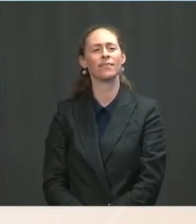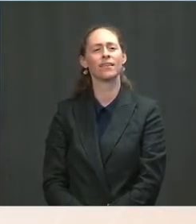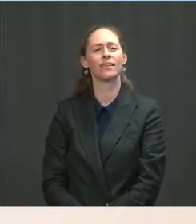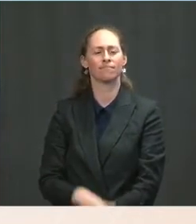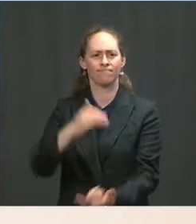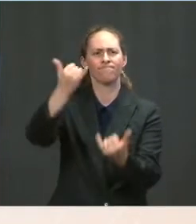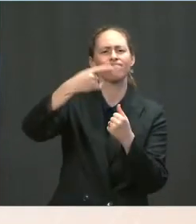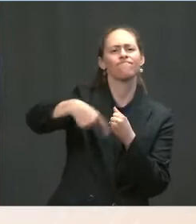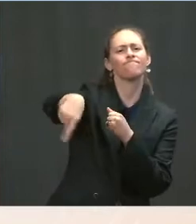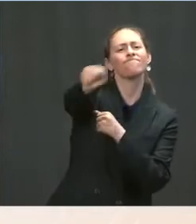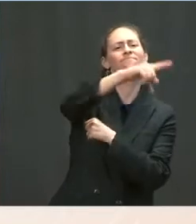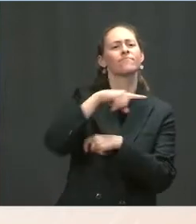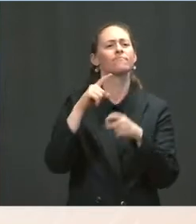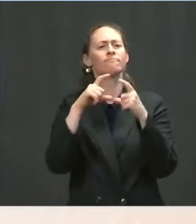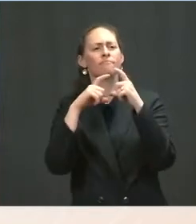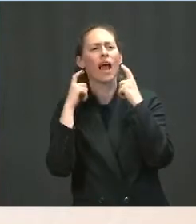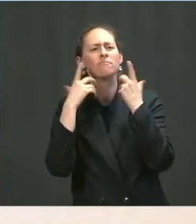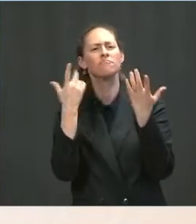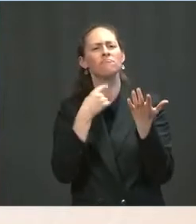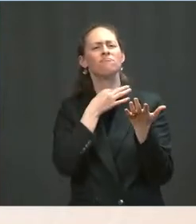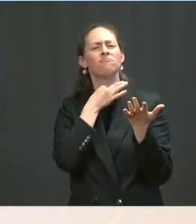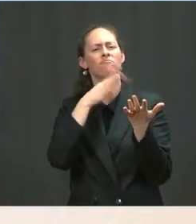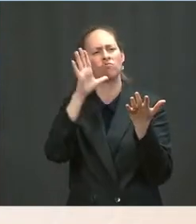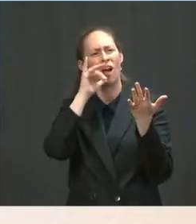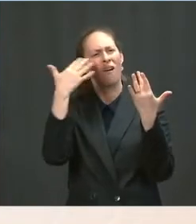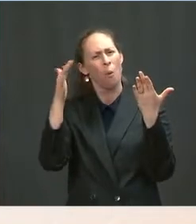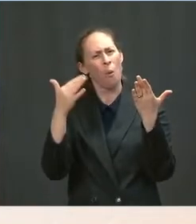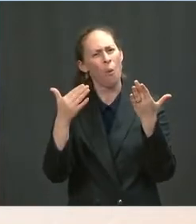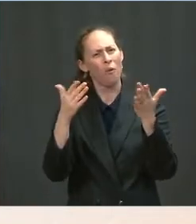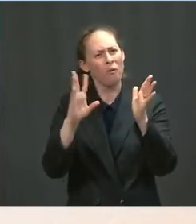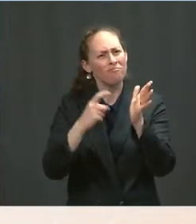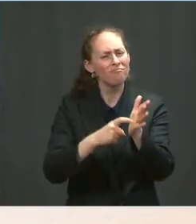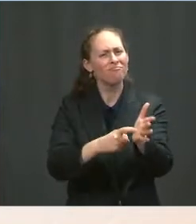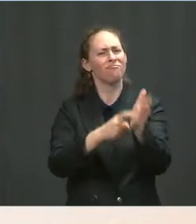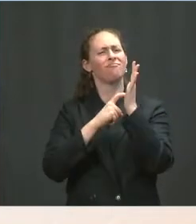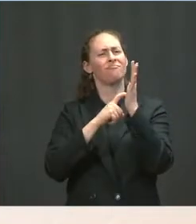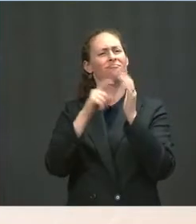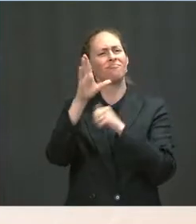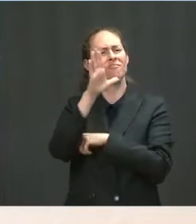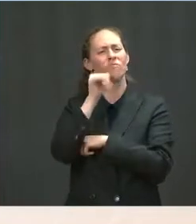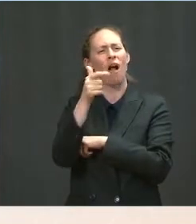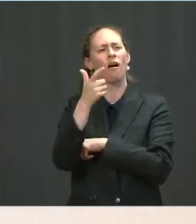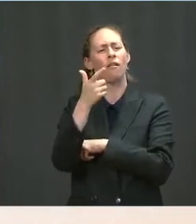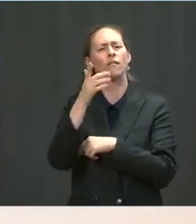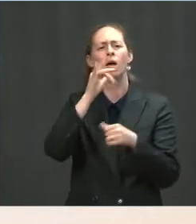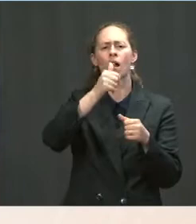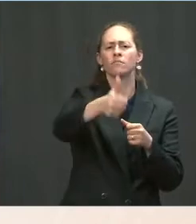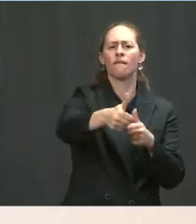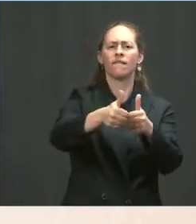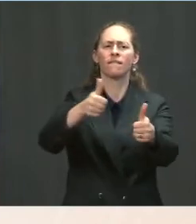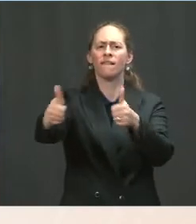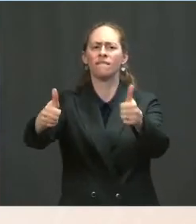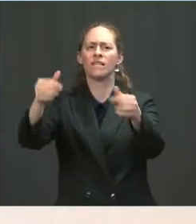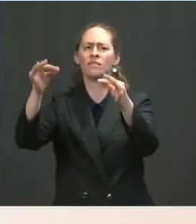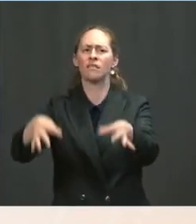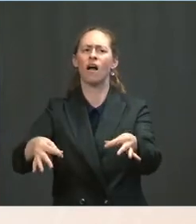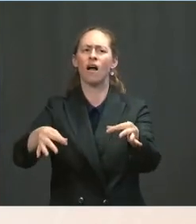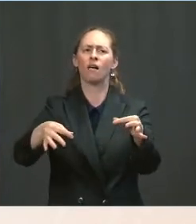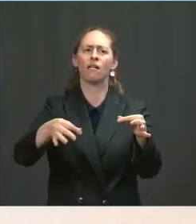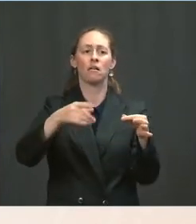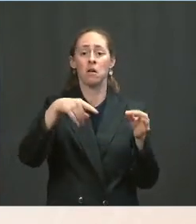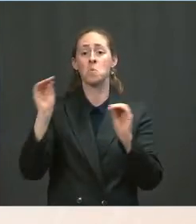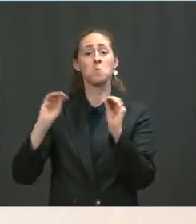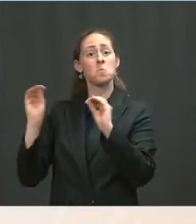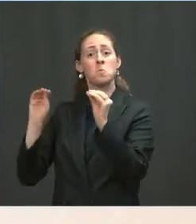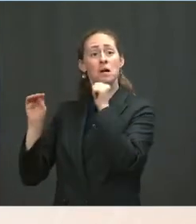when the CDC seems to be suggesting universal masking is needed? Okay, Alex, that was a lot. No, I appreciate the question. It's